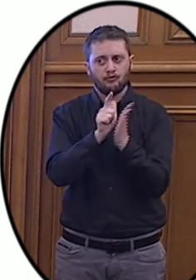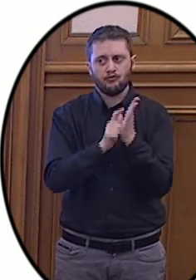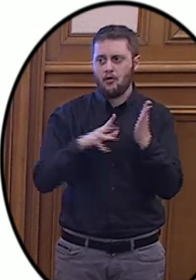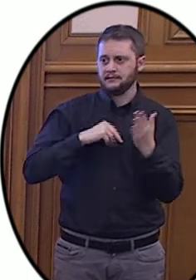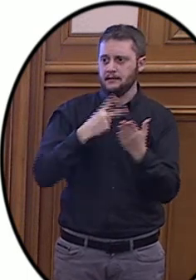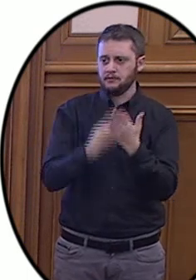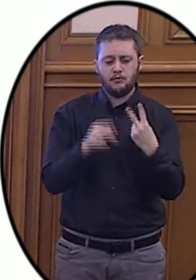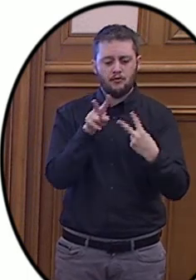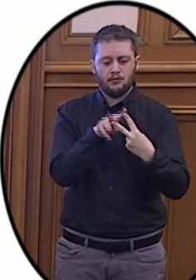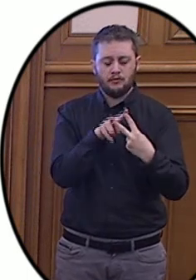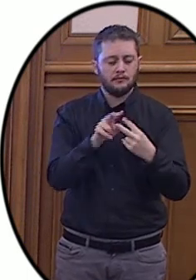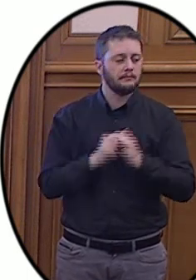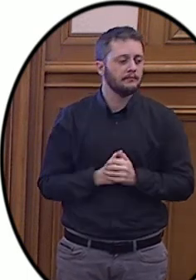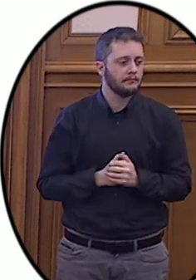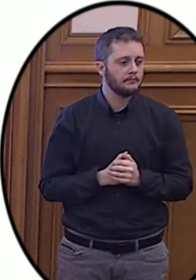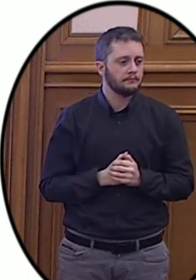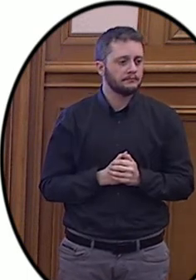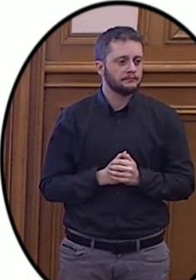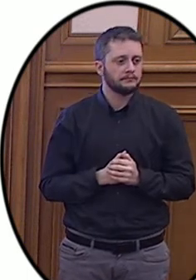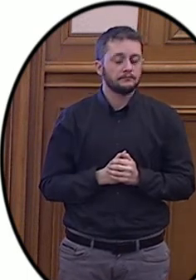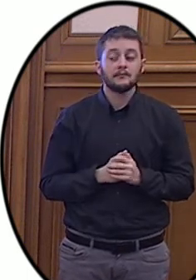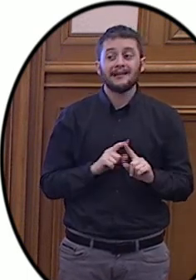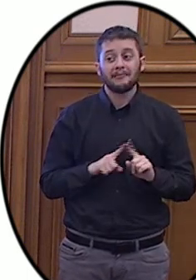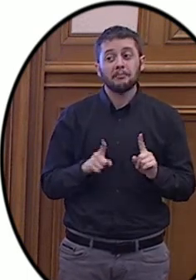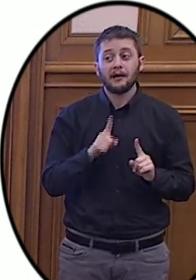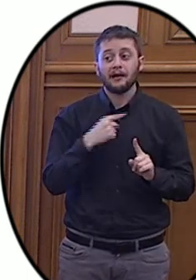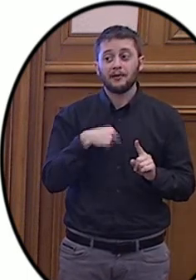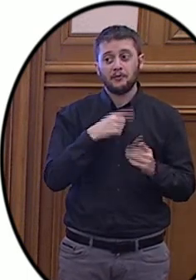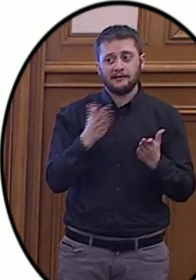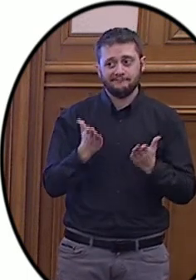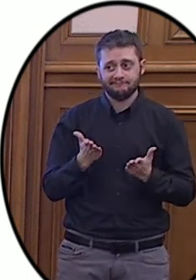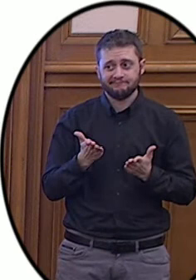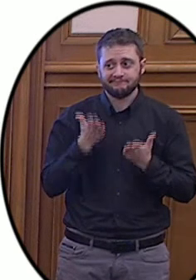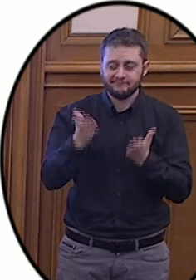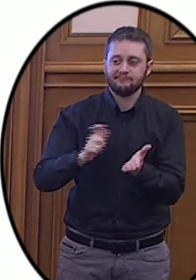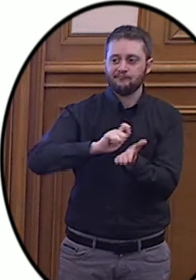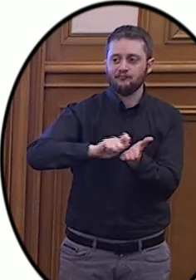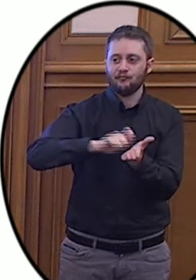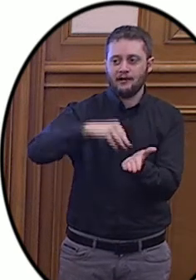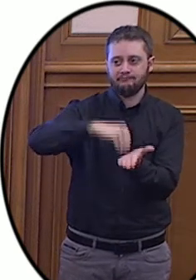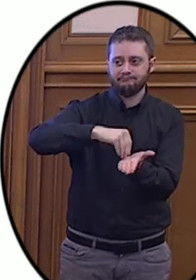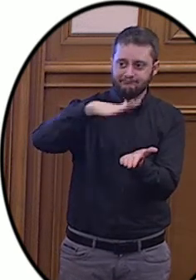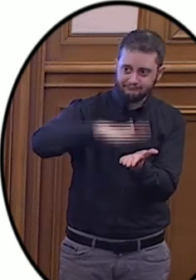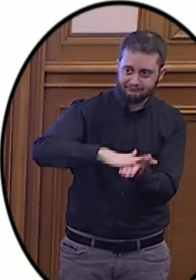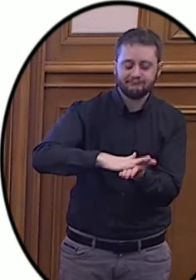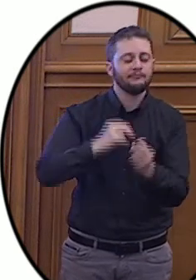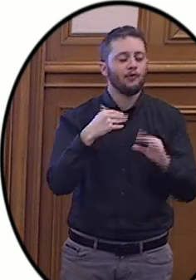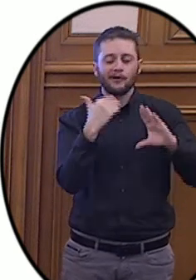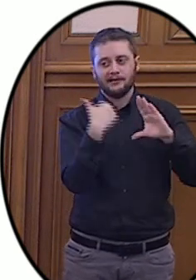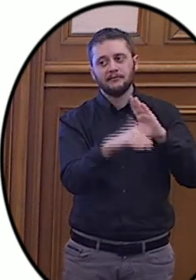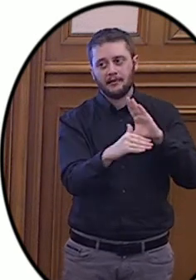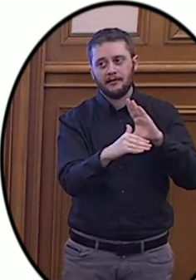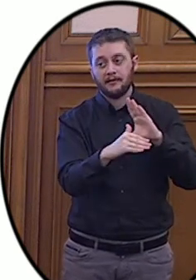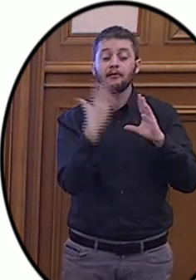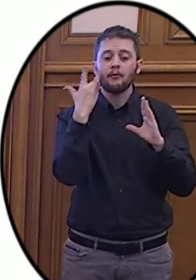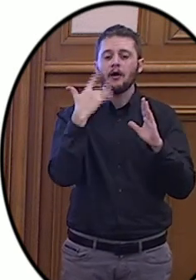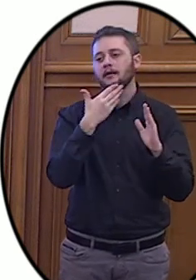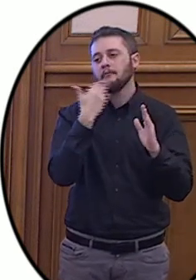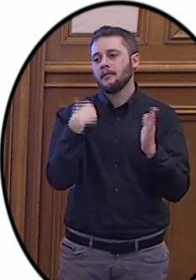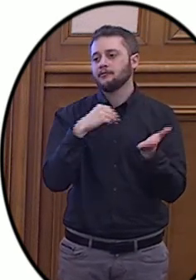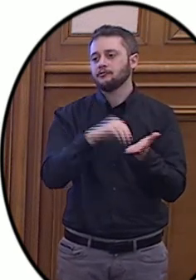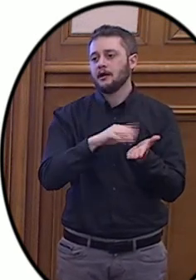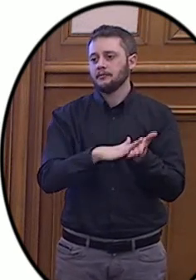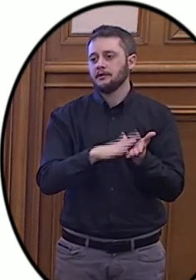but we strongly recommend that requests be made in writing or by email so that it can be